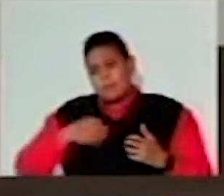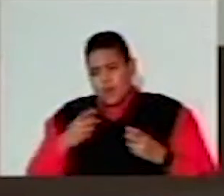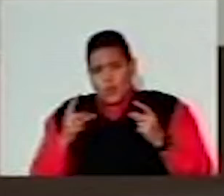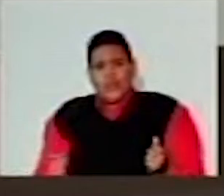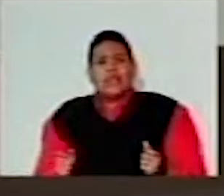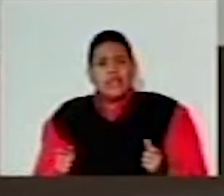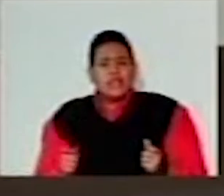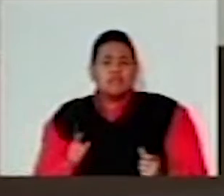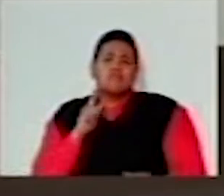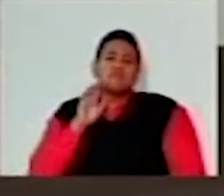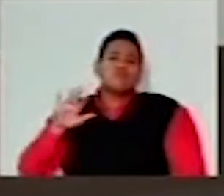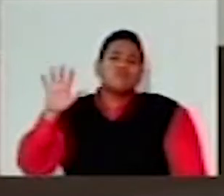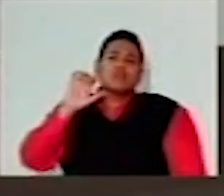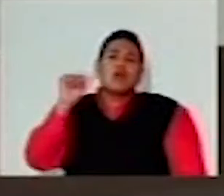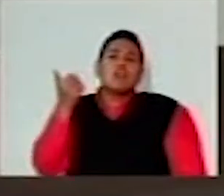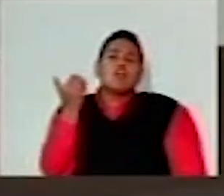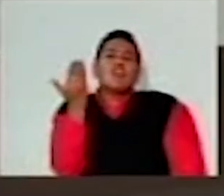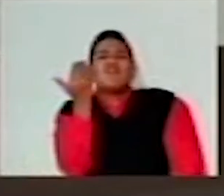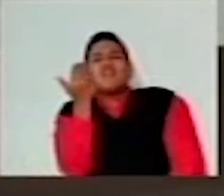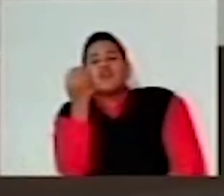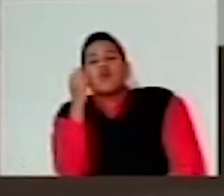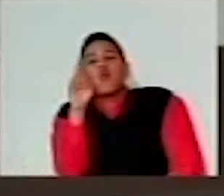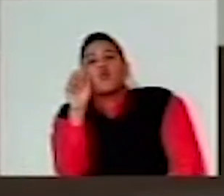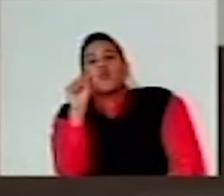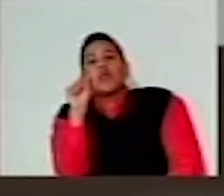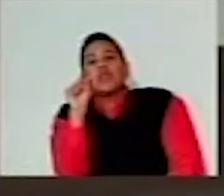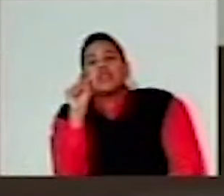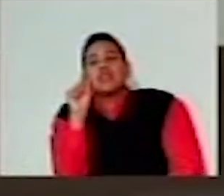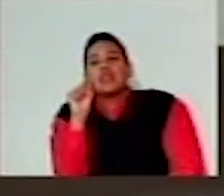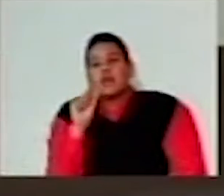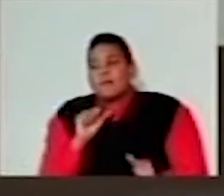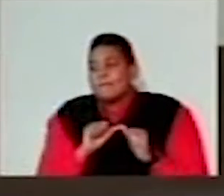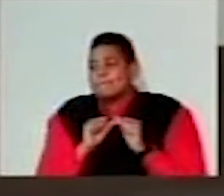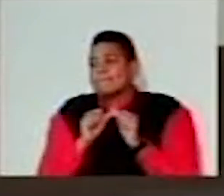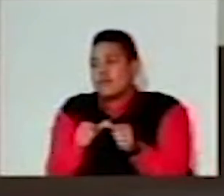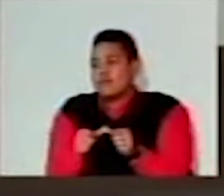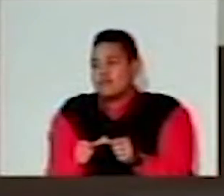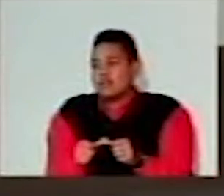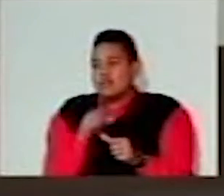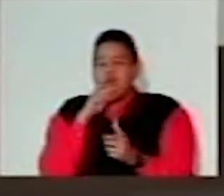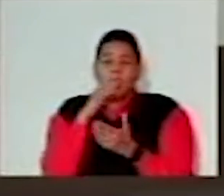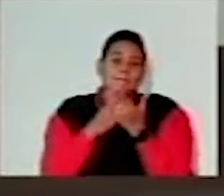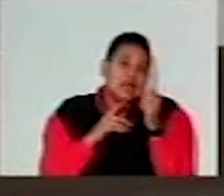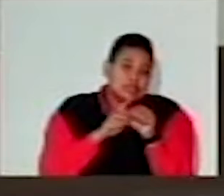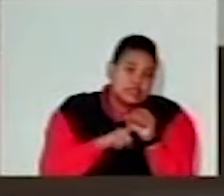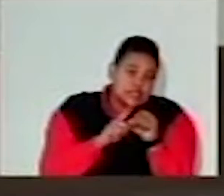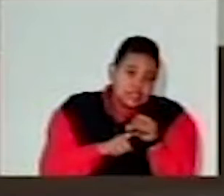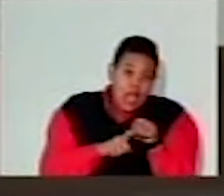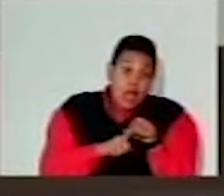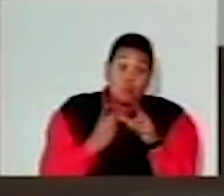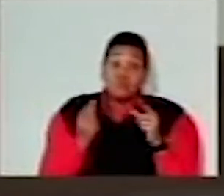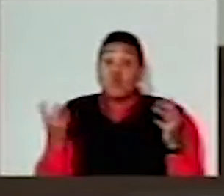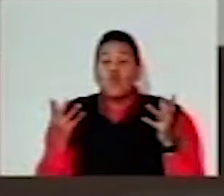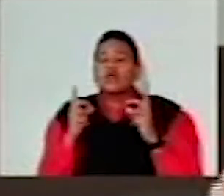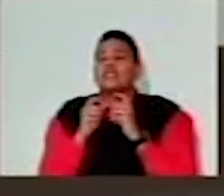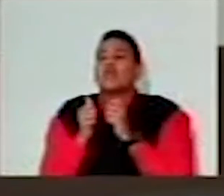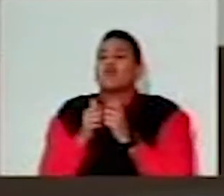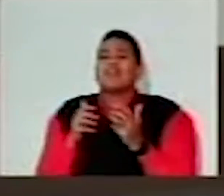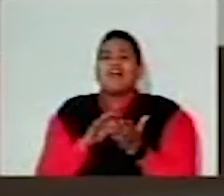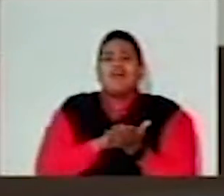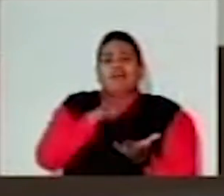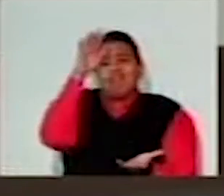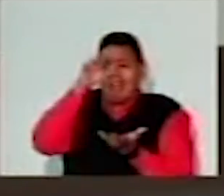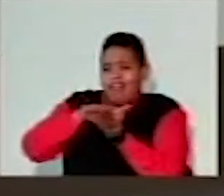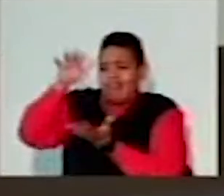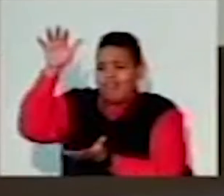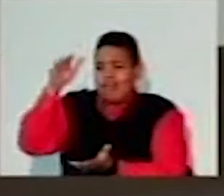immediately at least another 15 or 20 permanently or on a part-time basis to deal with the backlogs in the parish